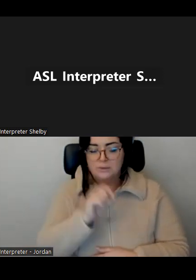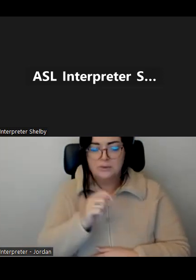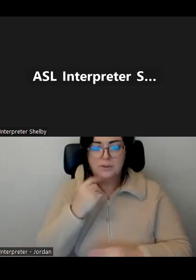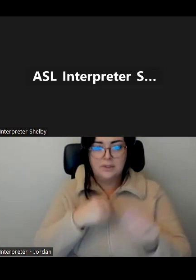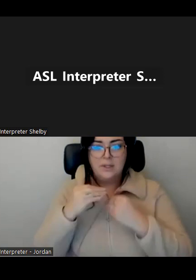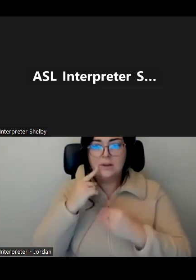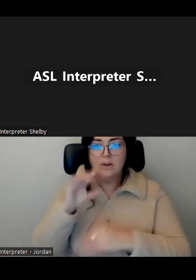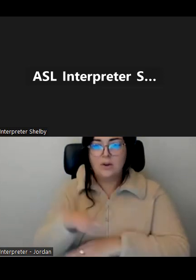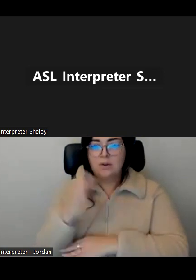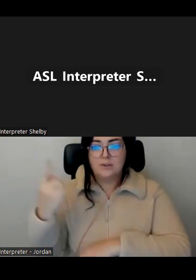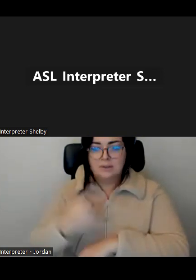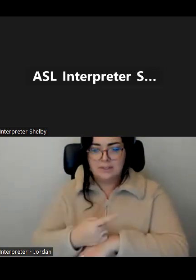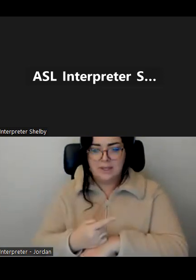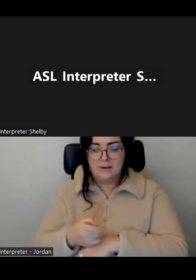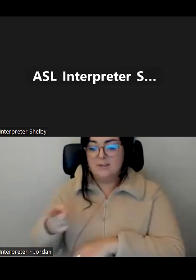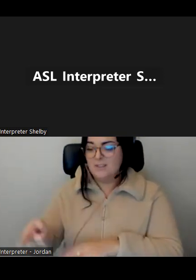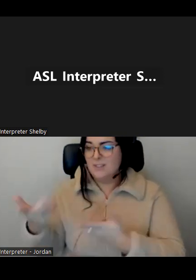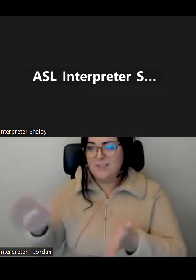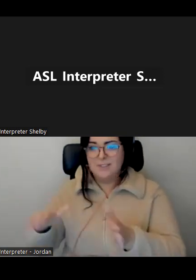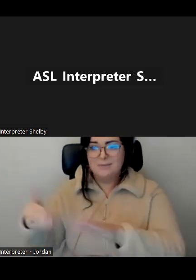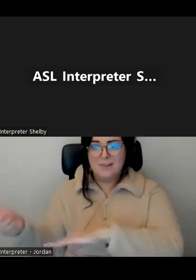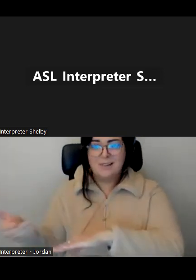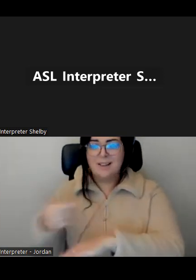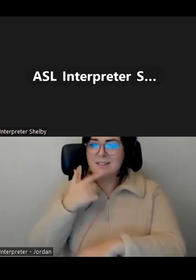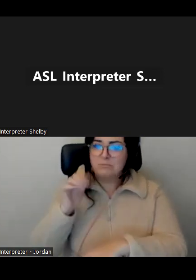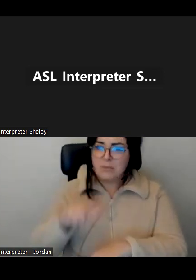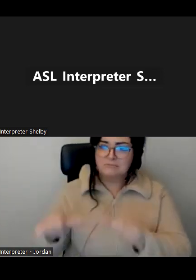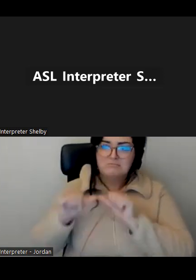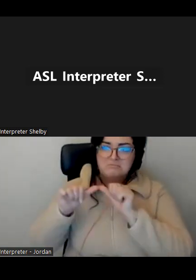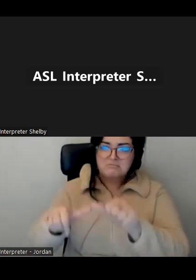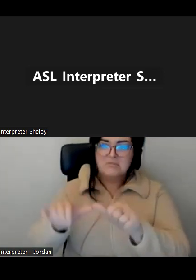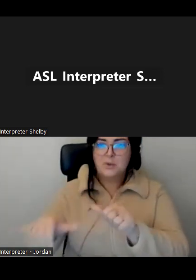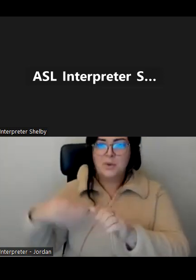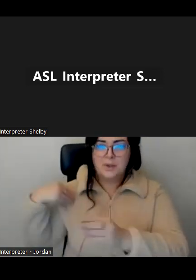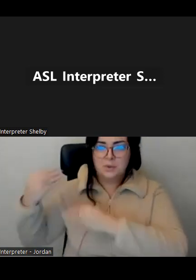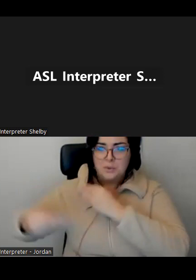I said, we have to carry on this family tradition.